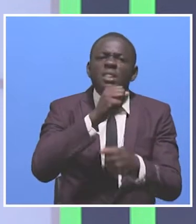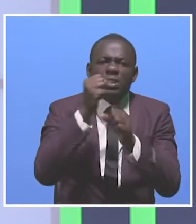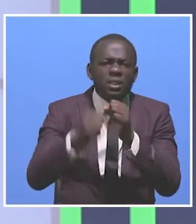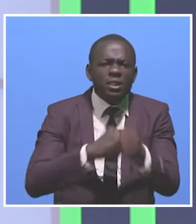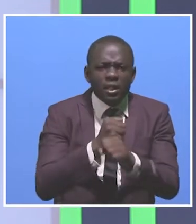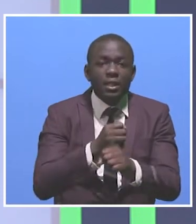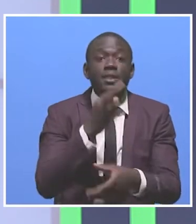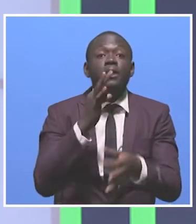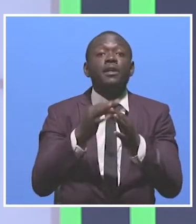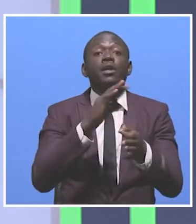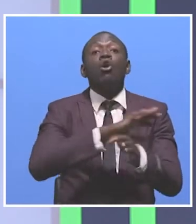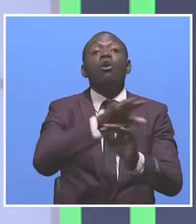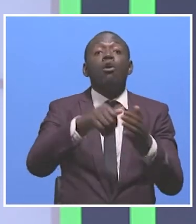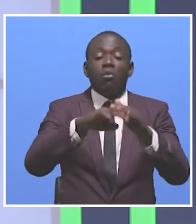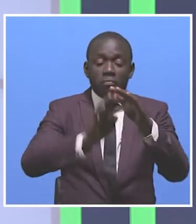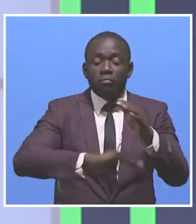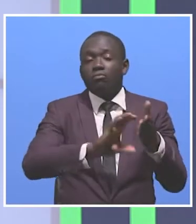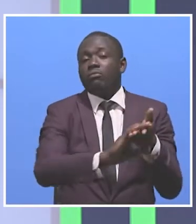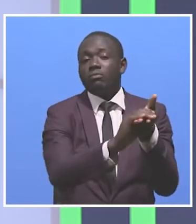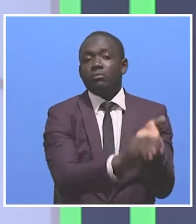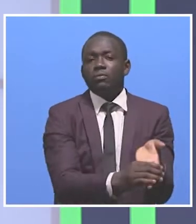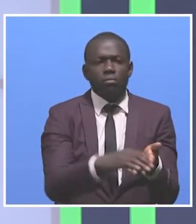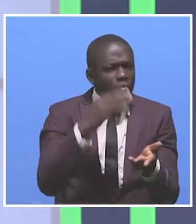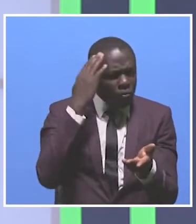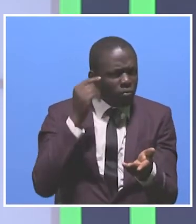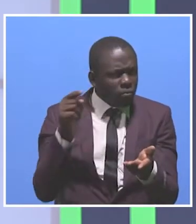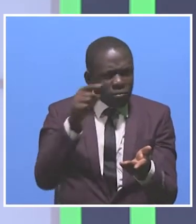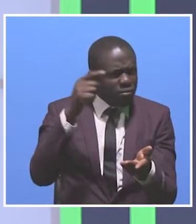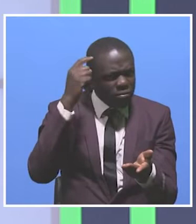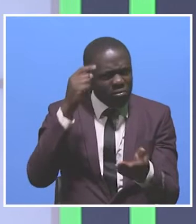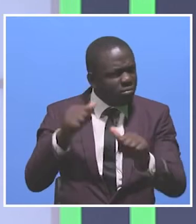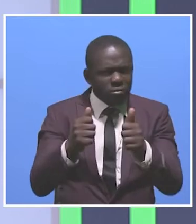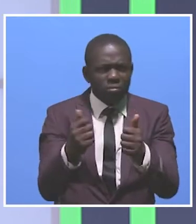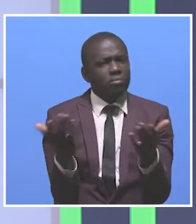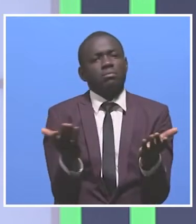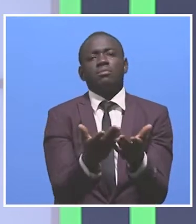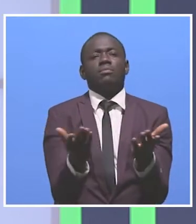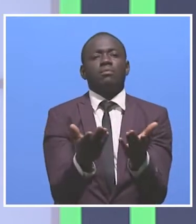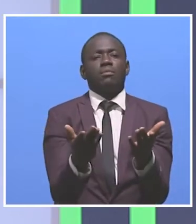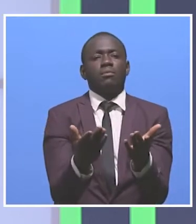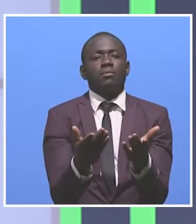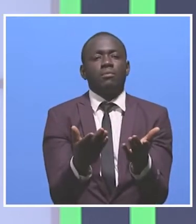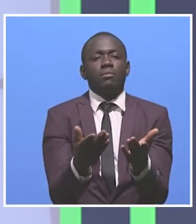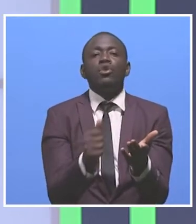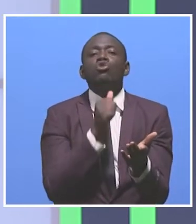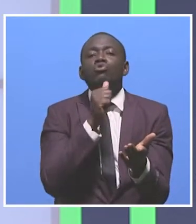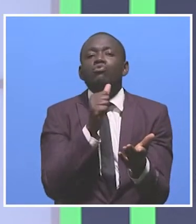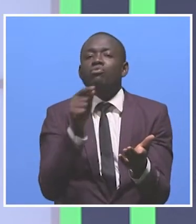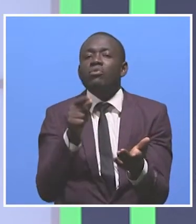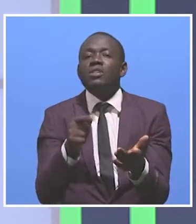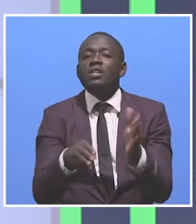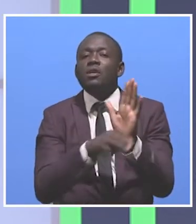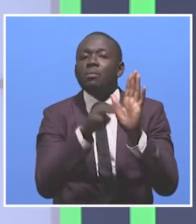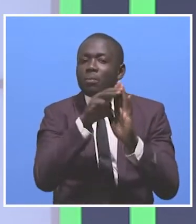them are lumped into defilement because they are not yet put in the category of being mature enough